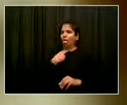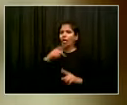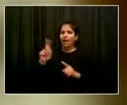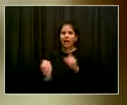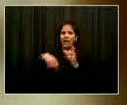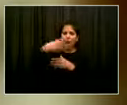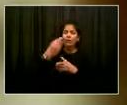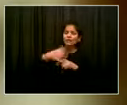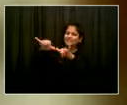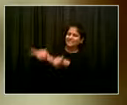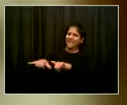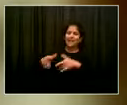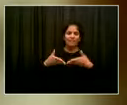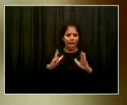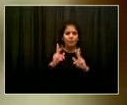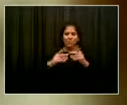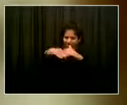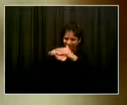And